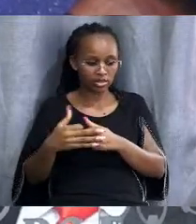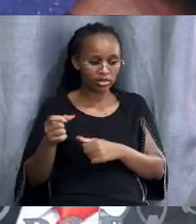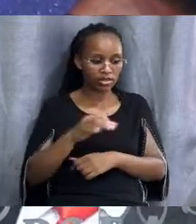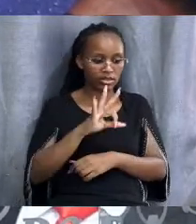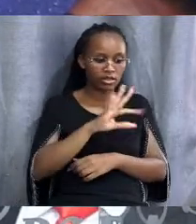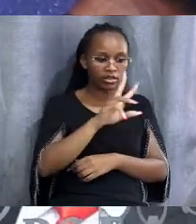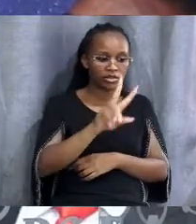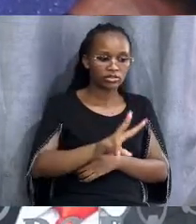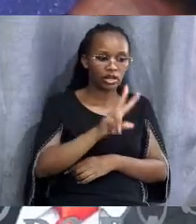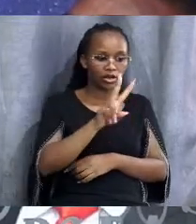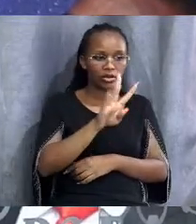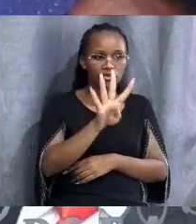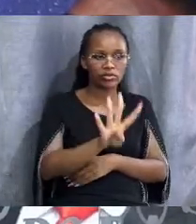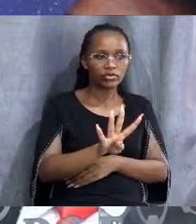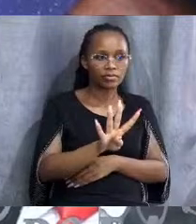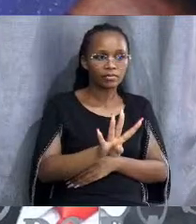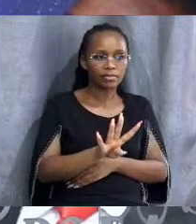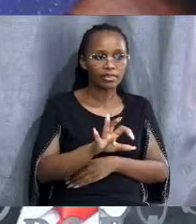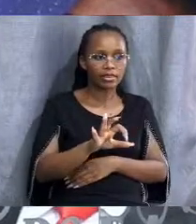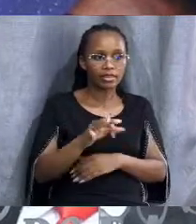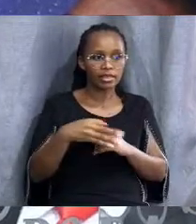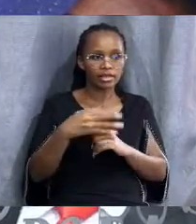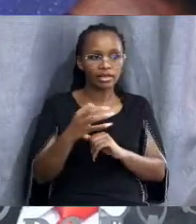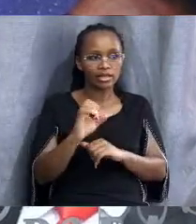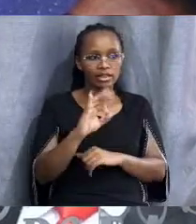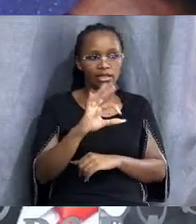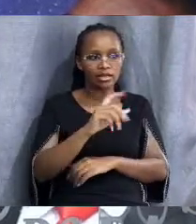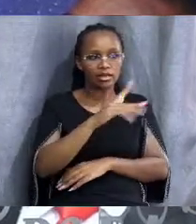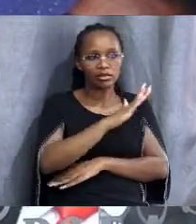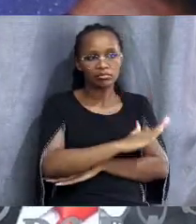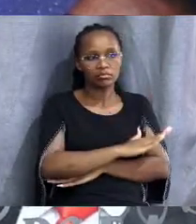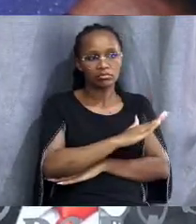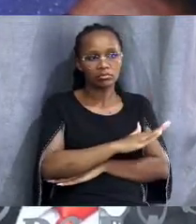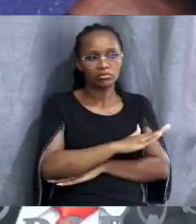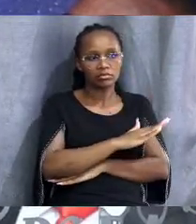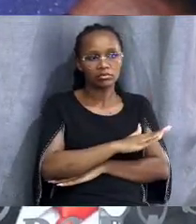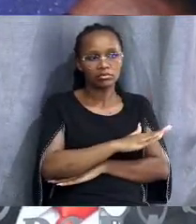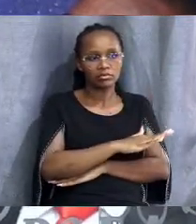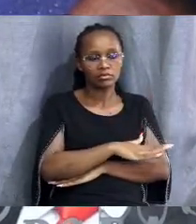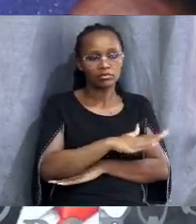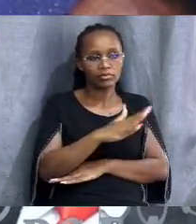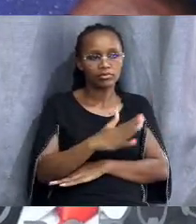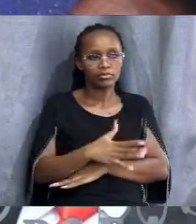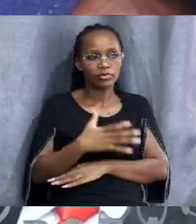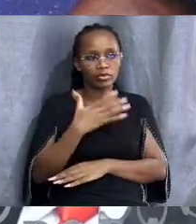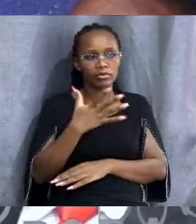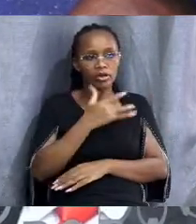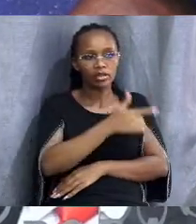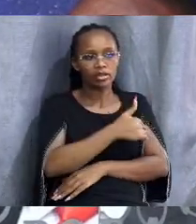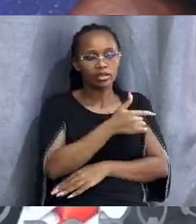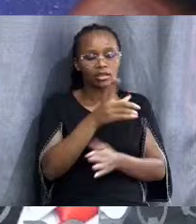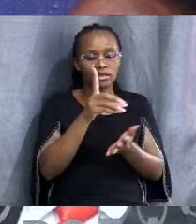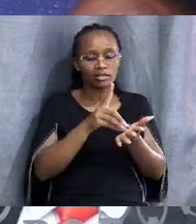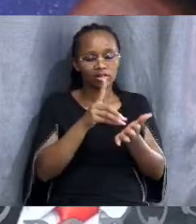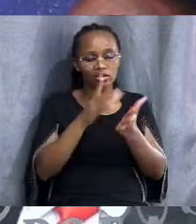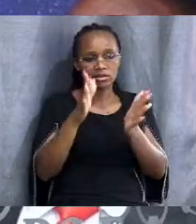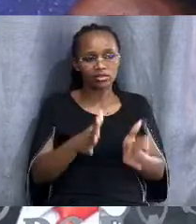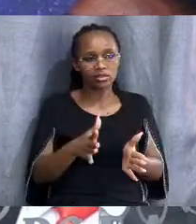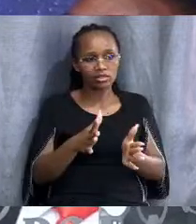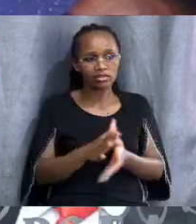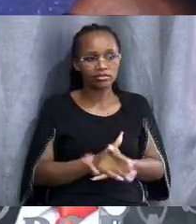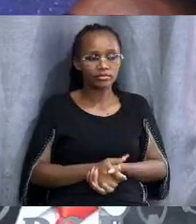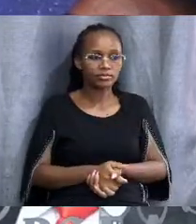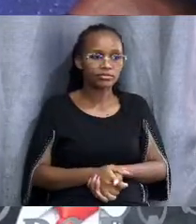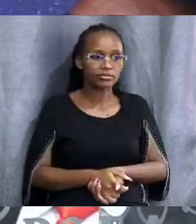month 2024 at 8:30 p.m. while being attended to by the doctors. The